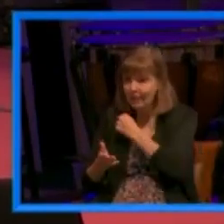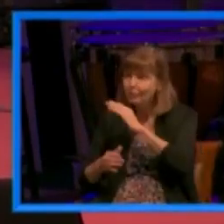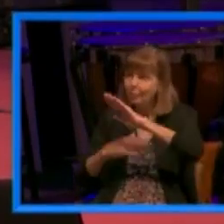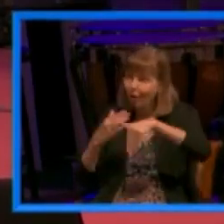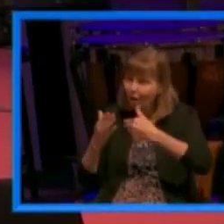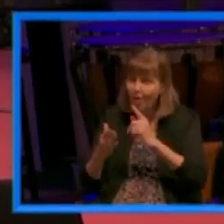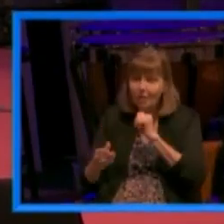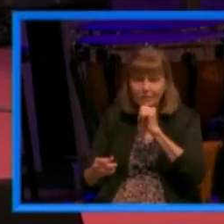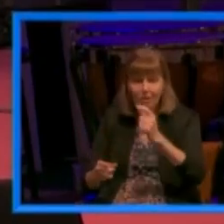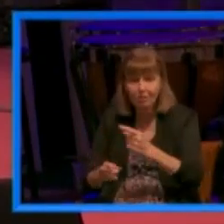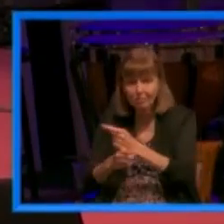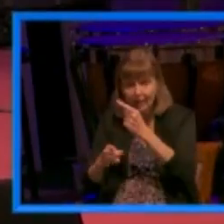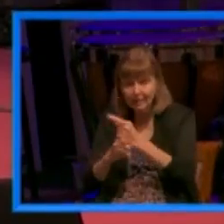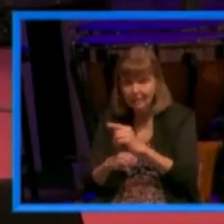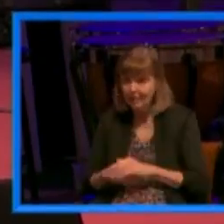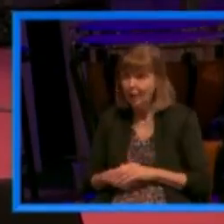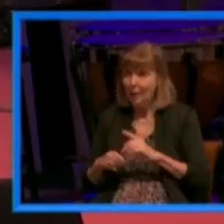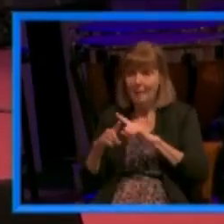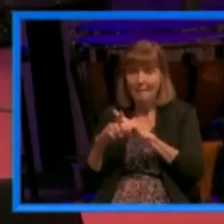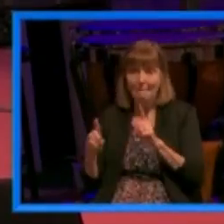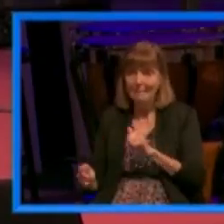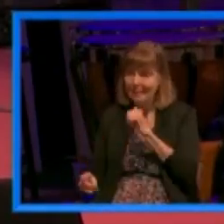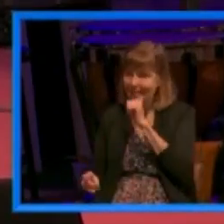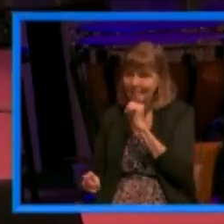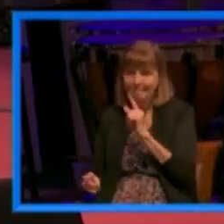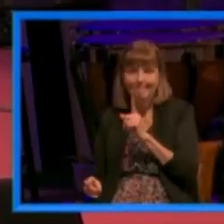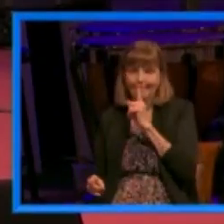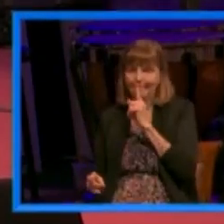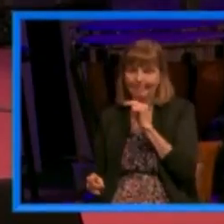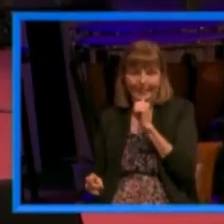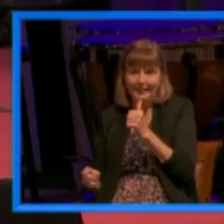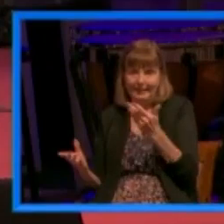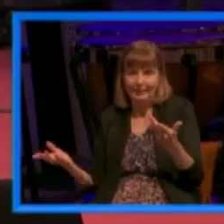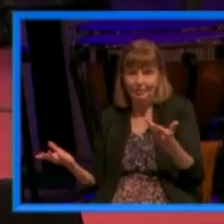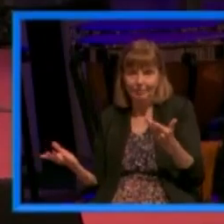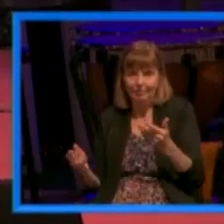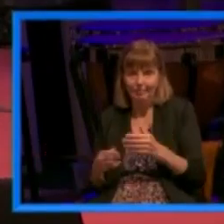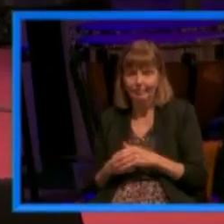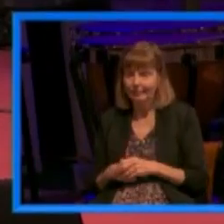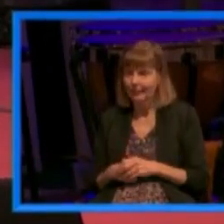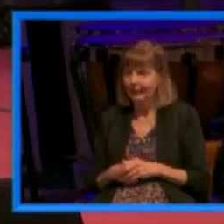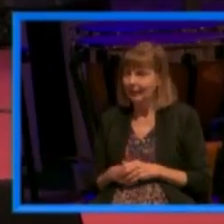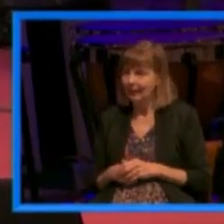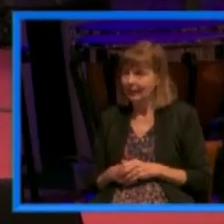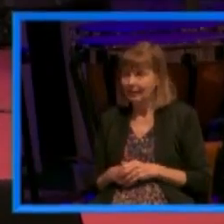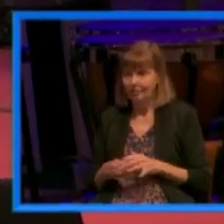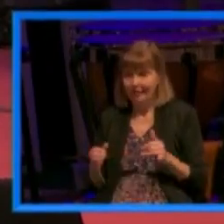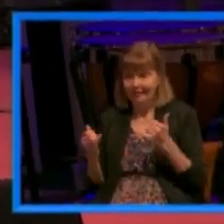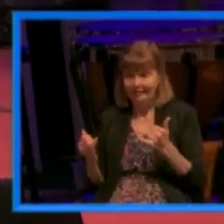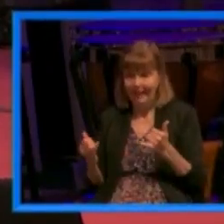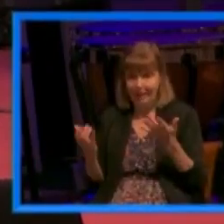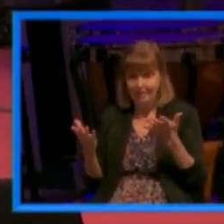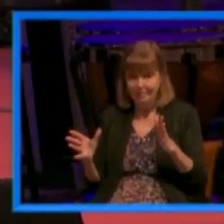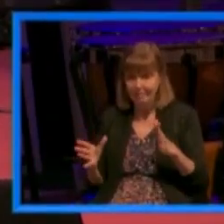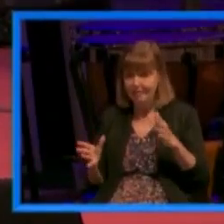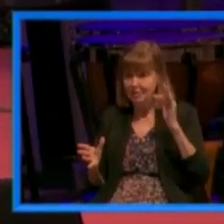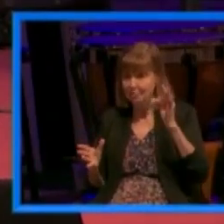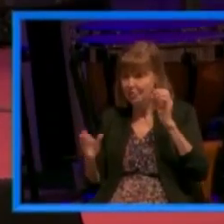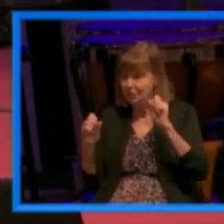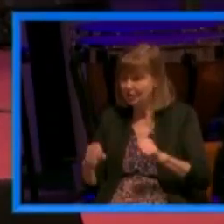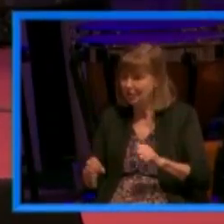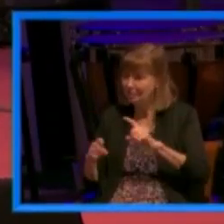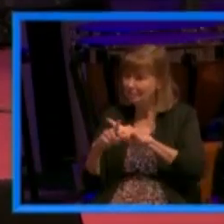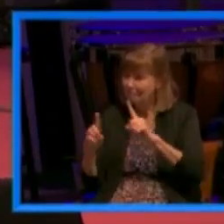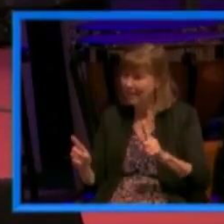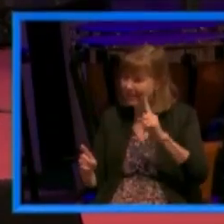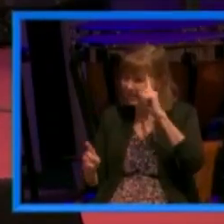sin. Now, I could say amen and we could finish the sermon, but I think you would leave here pretty disappointed. I think you'd leave here pretty brokenhearted. So I want to